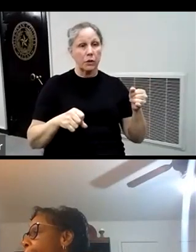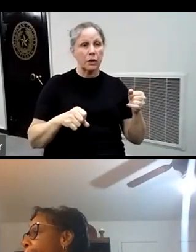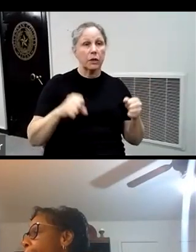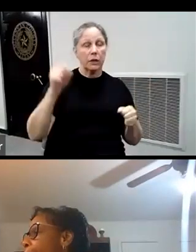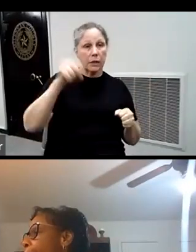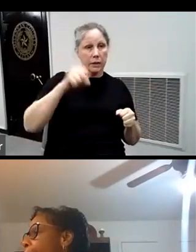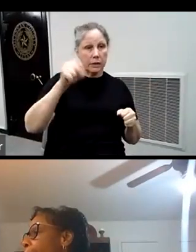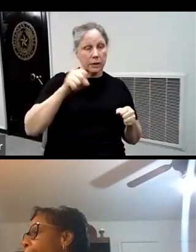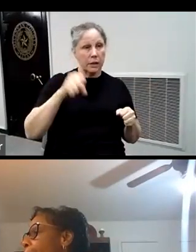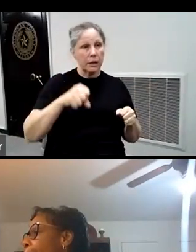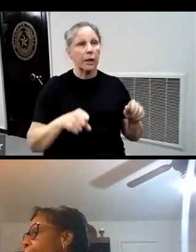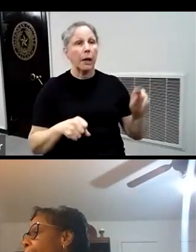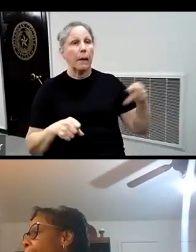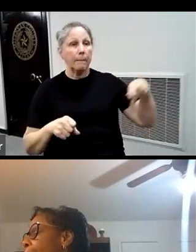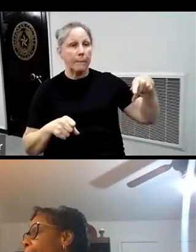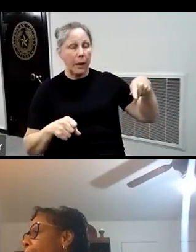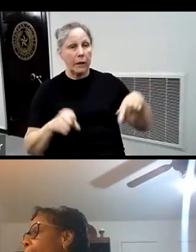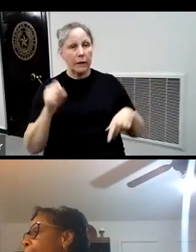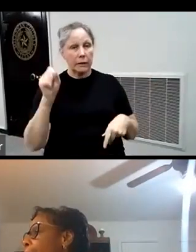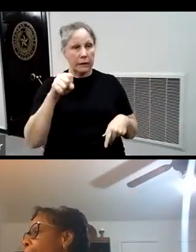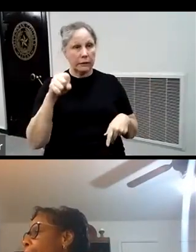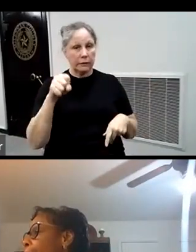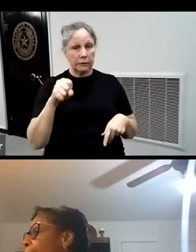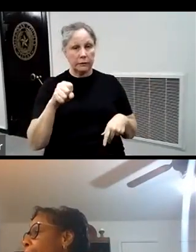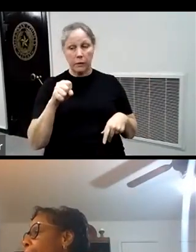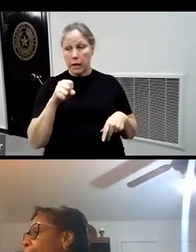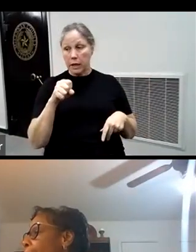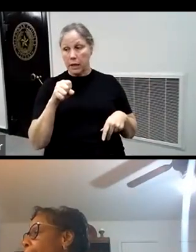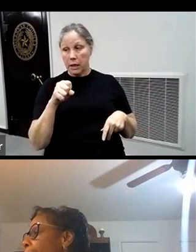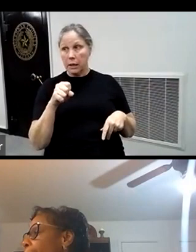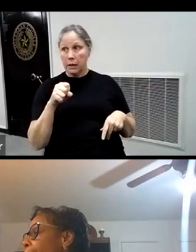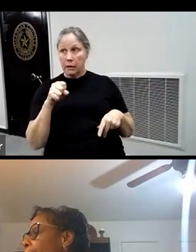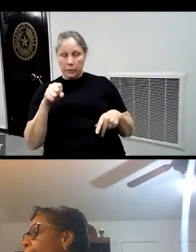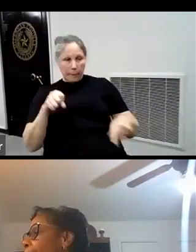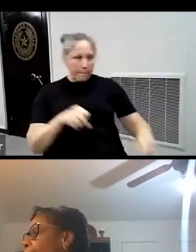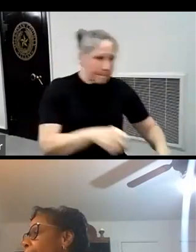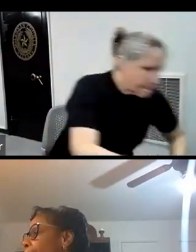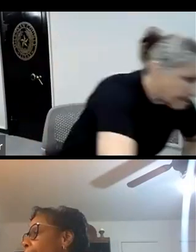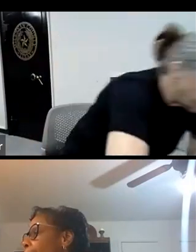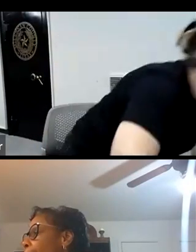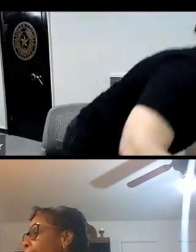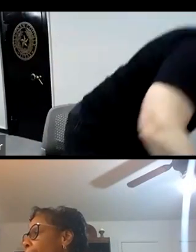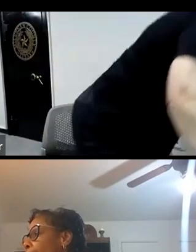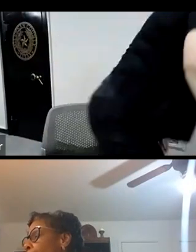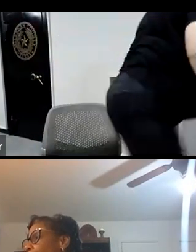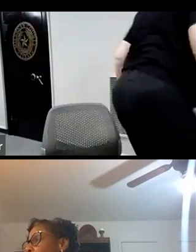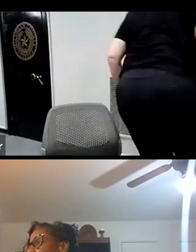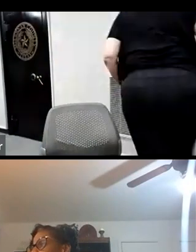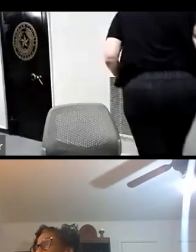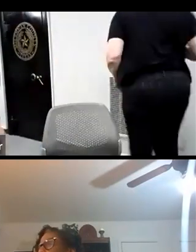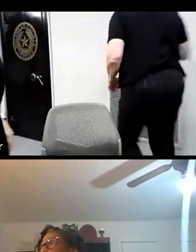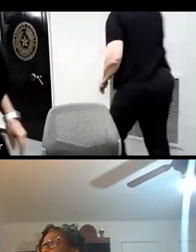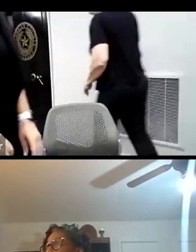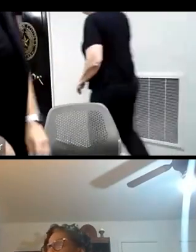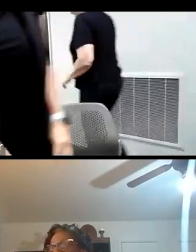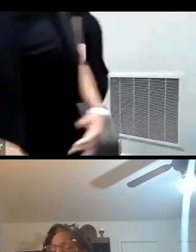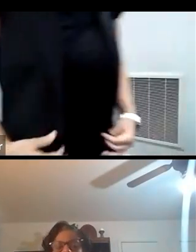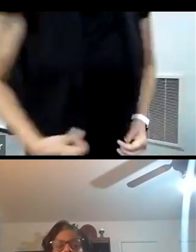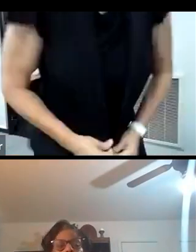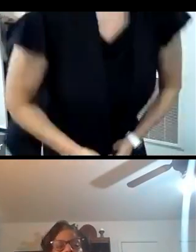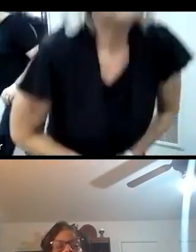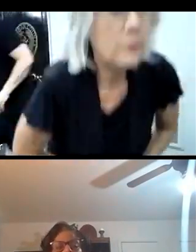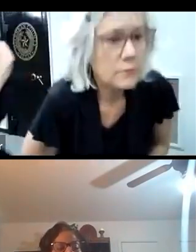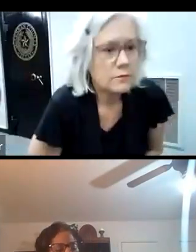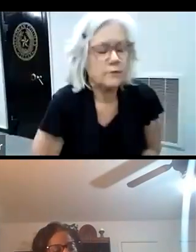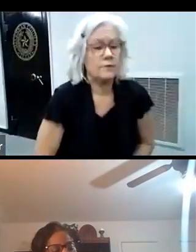Aye. Commissioner Perry. Aye. Pass. Under L4 juvenile probation authorization phone